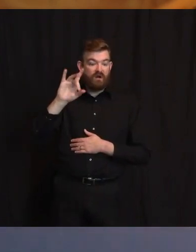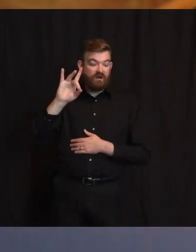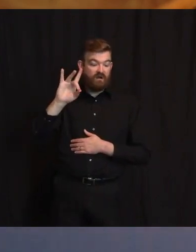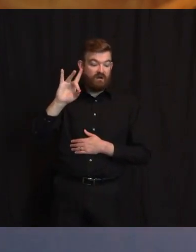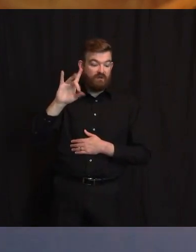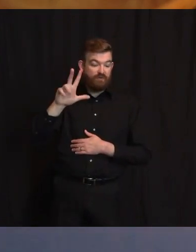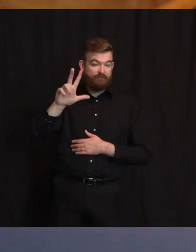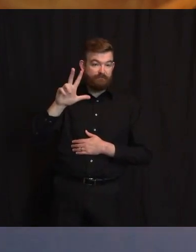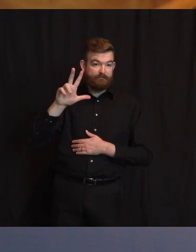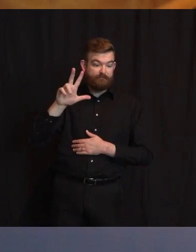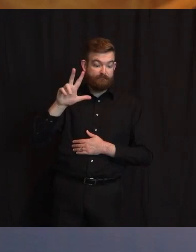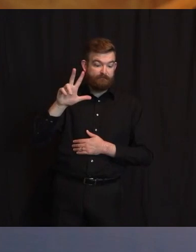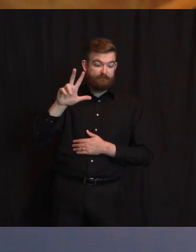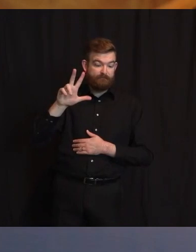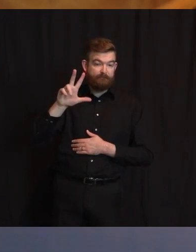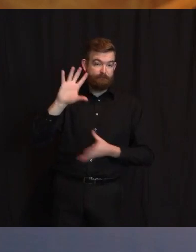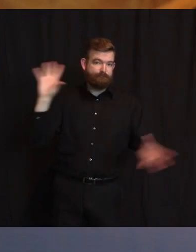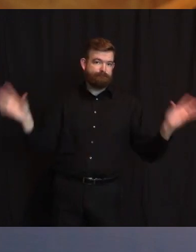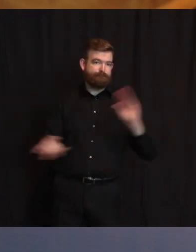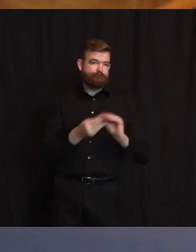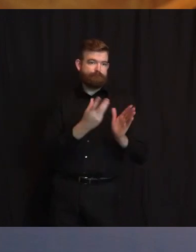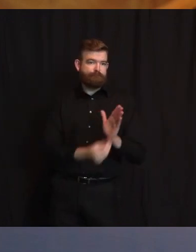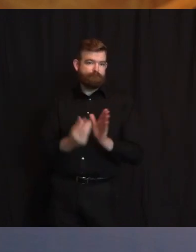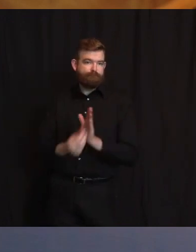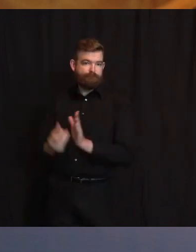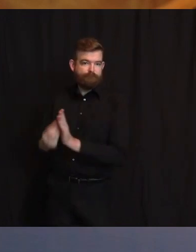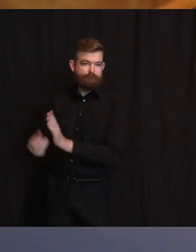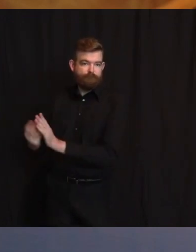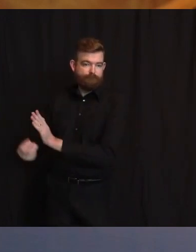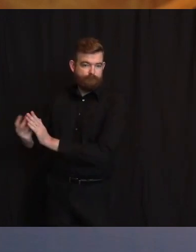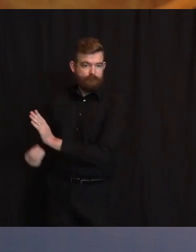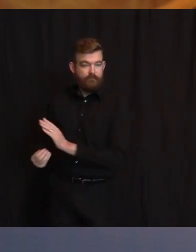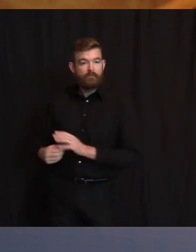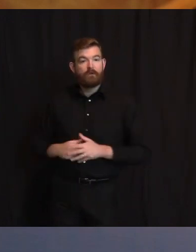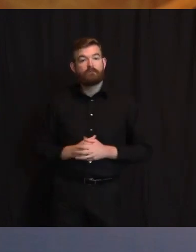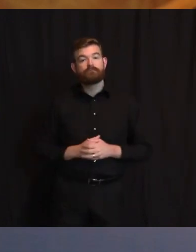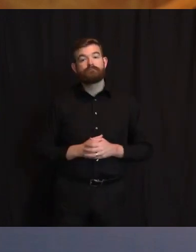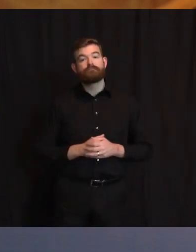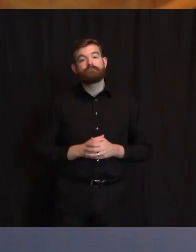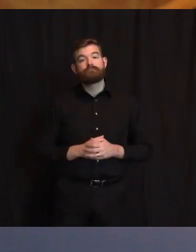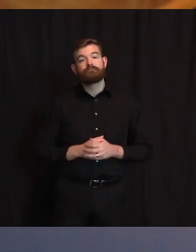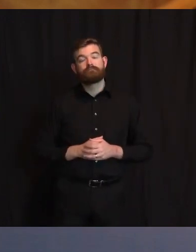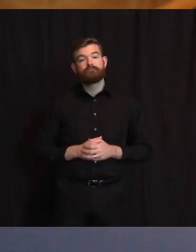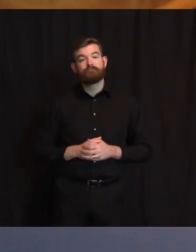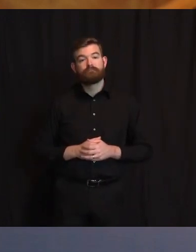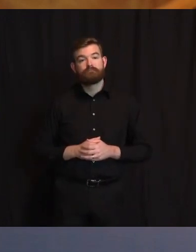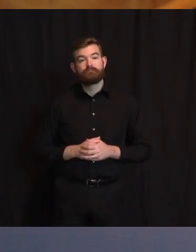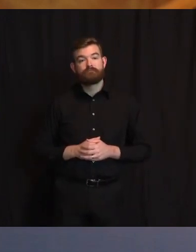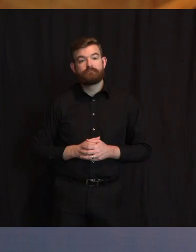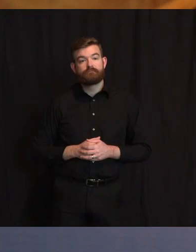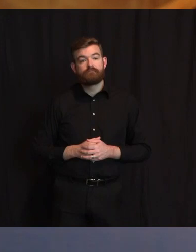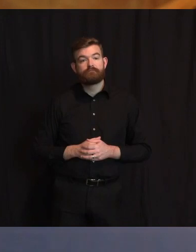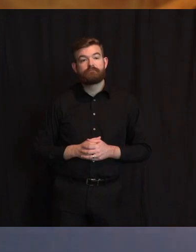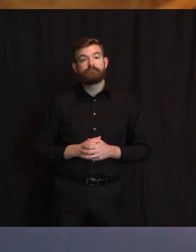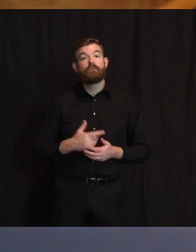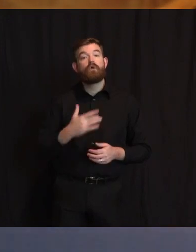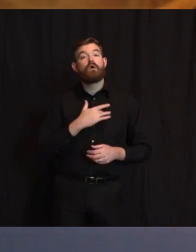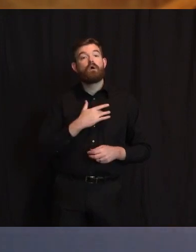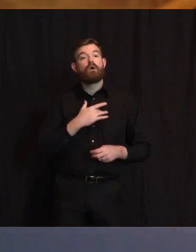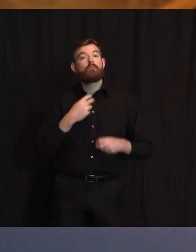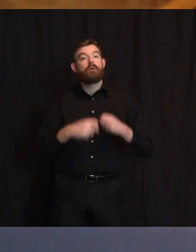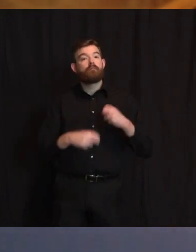1,083 of them are 29% cardiovascular disease, 17% diabetes